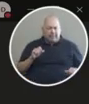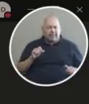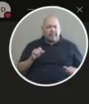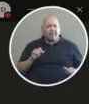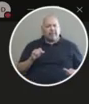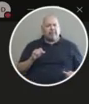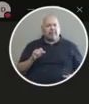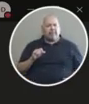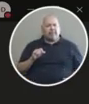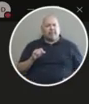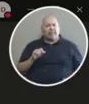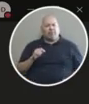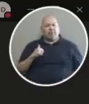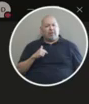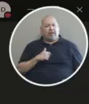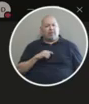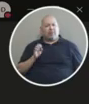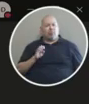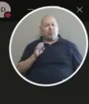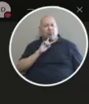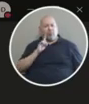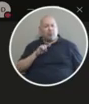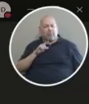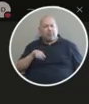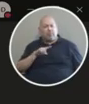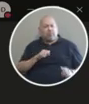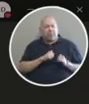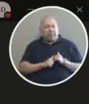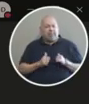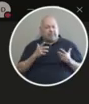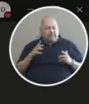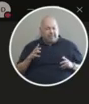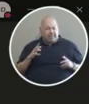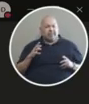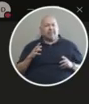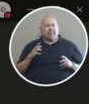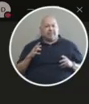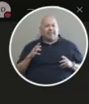the emergency ordinance that you all passed in